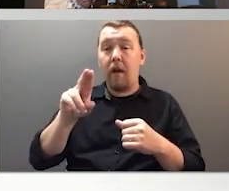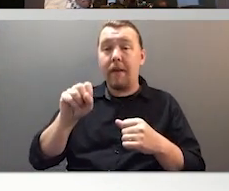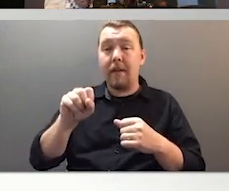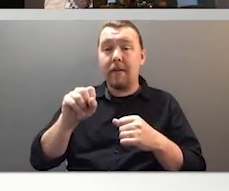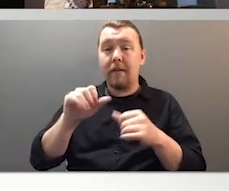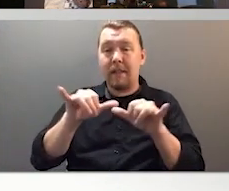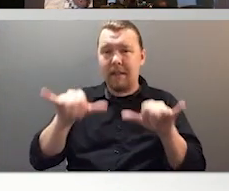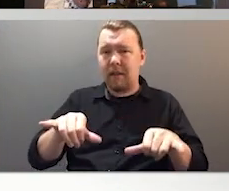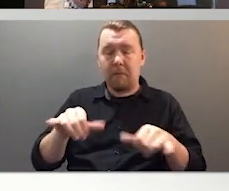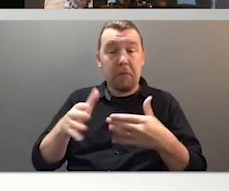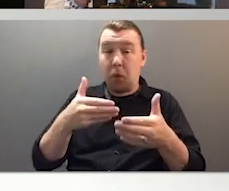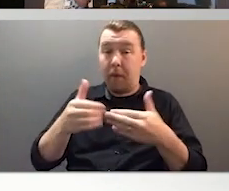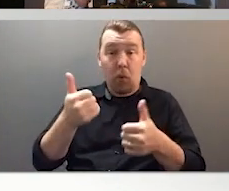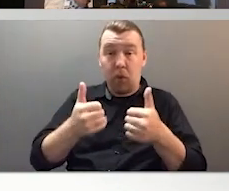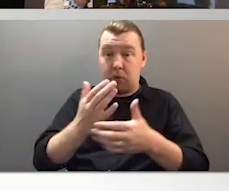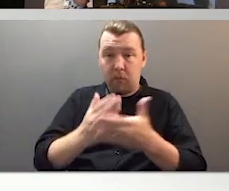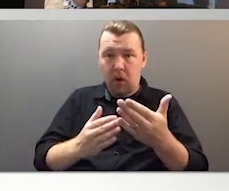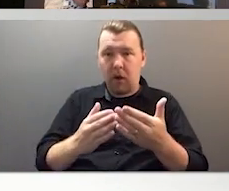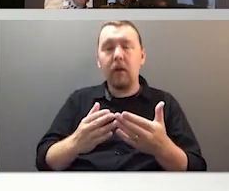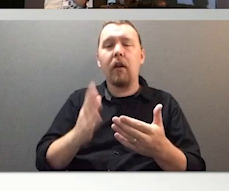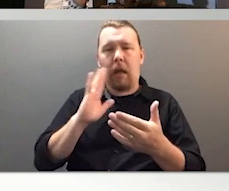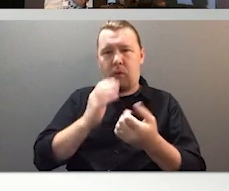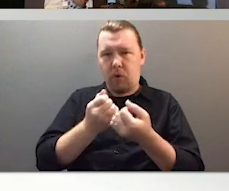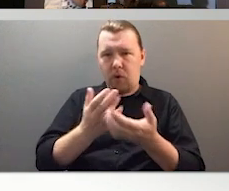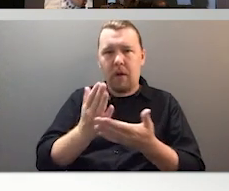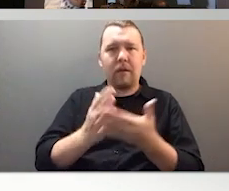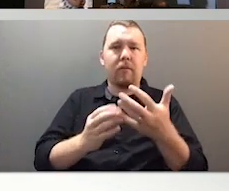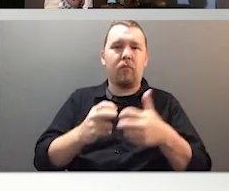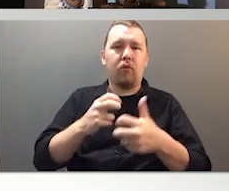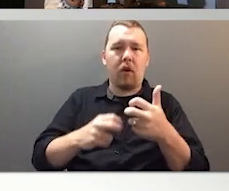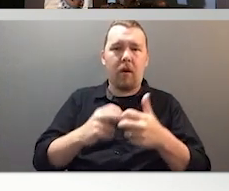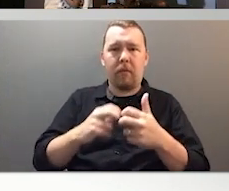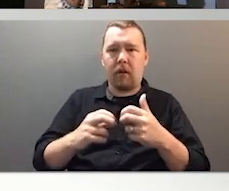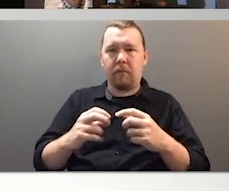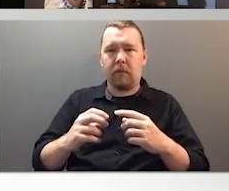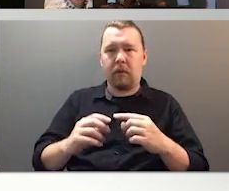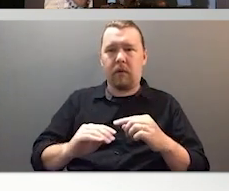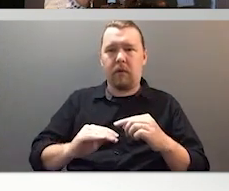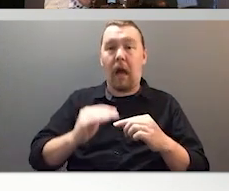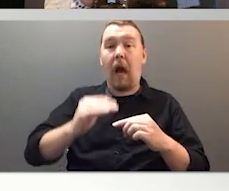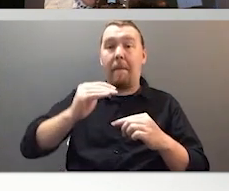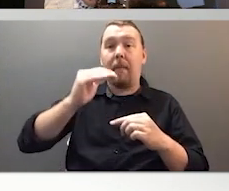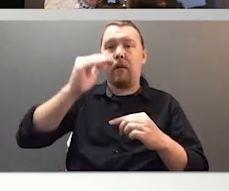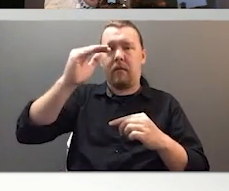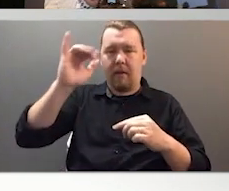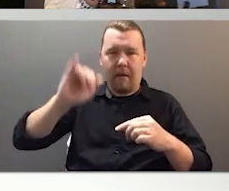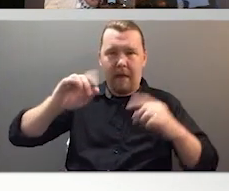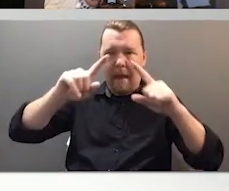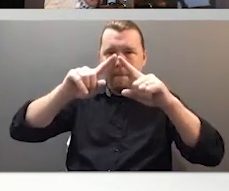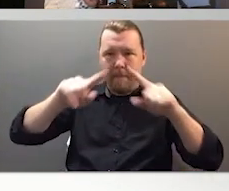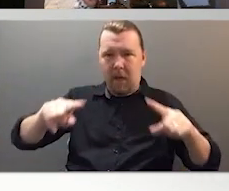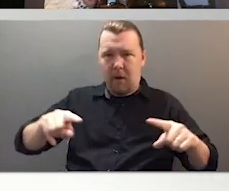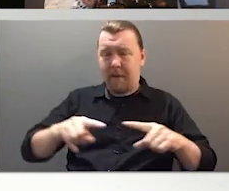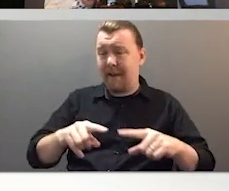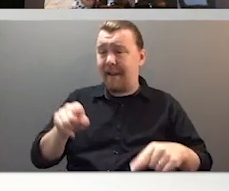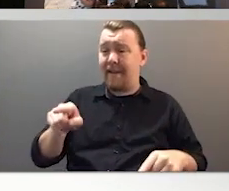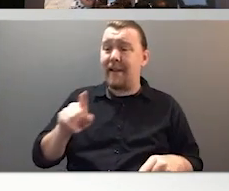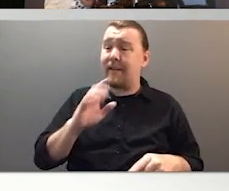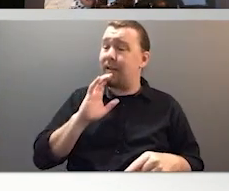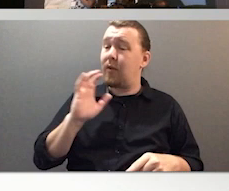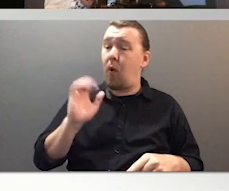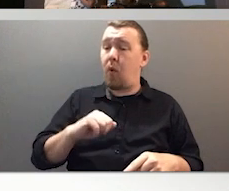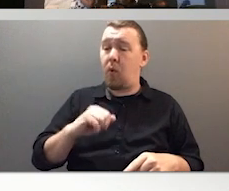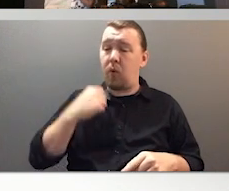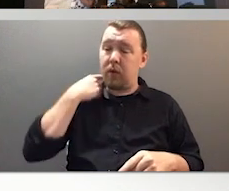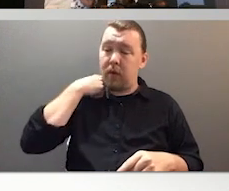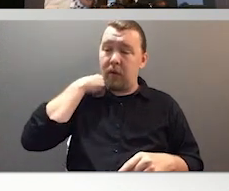there's going to be some issues going up the pyramid. This is actually really old, and